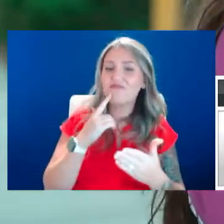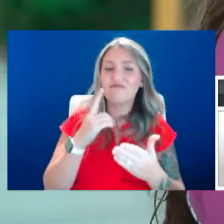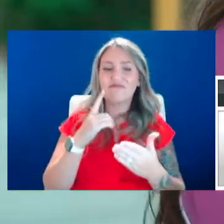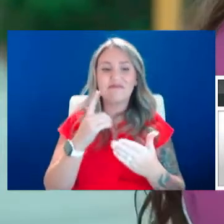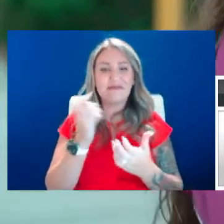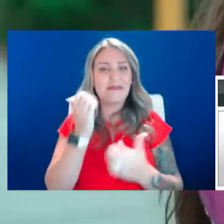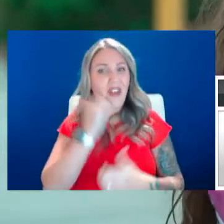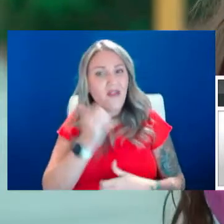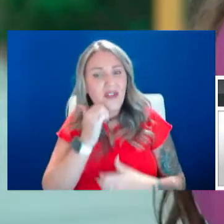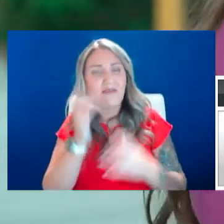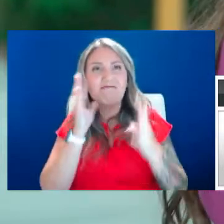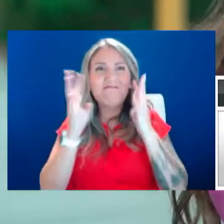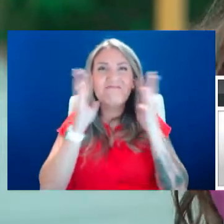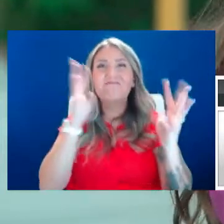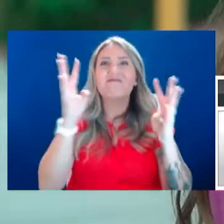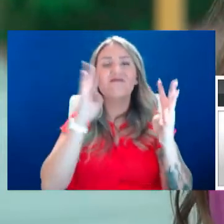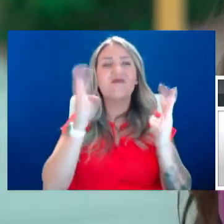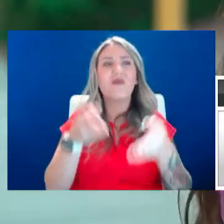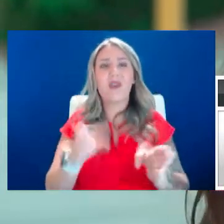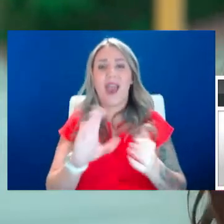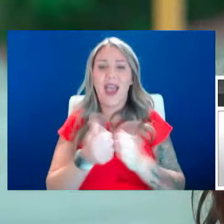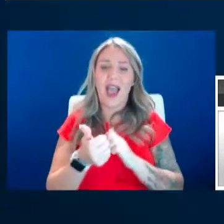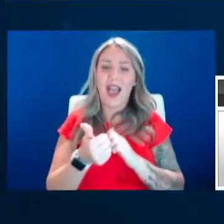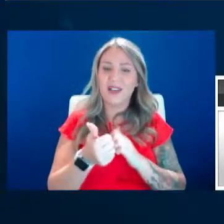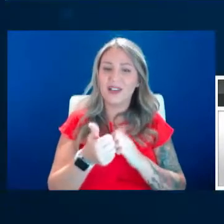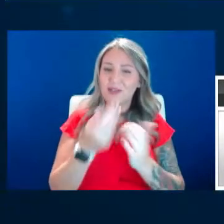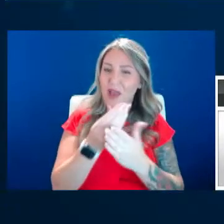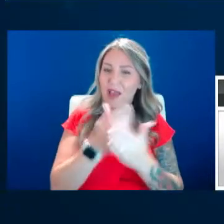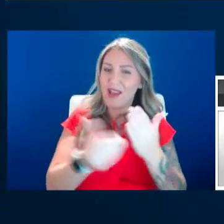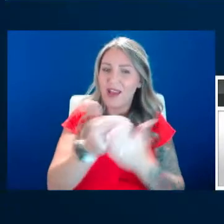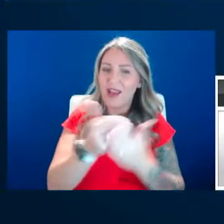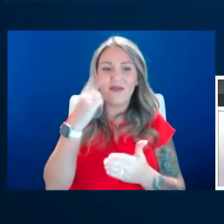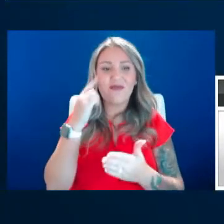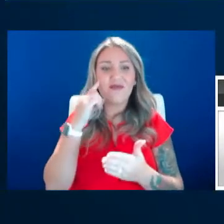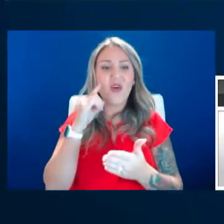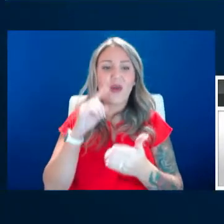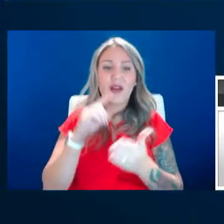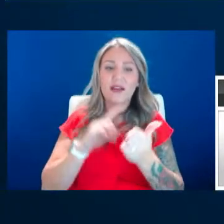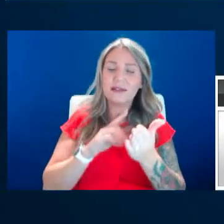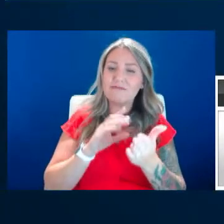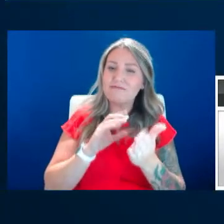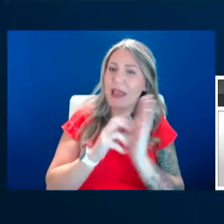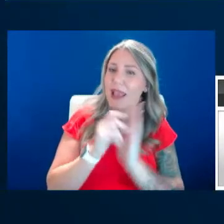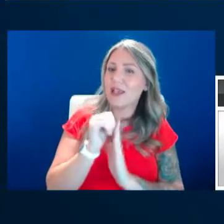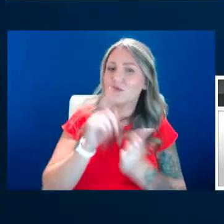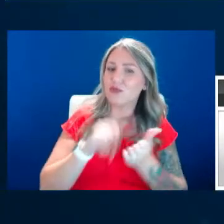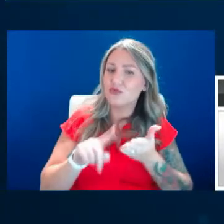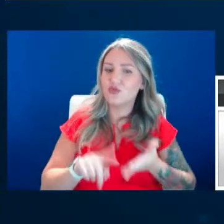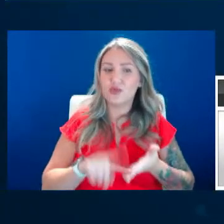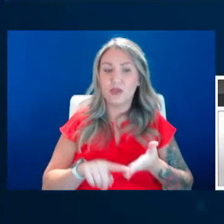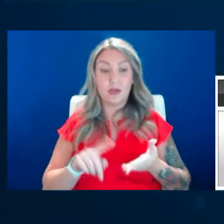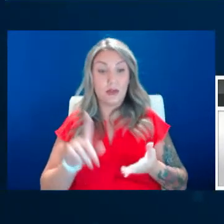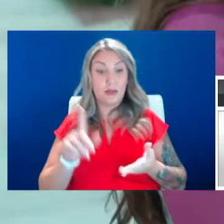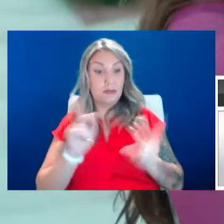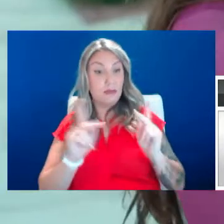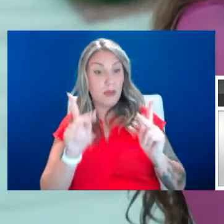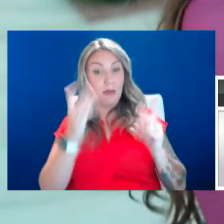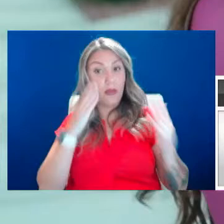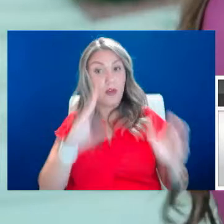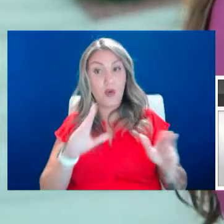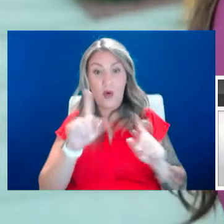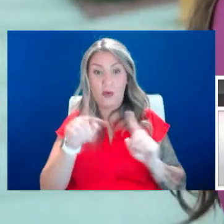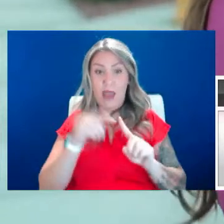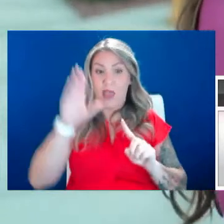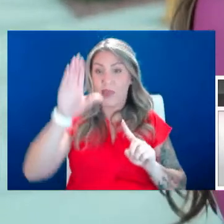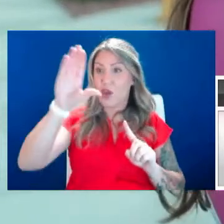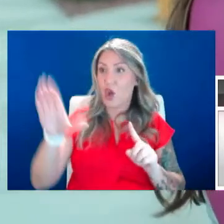creative ways to raise more money for cancer research. Well, for those who don't know anything about Coast to Coast and this ride and what it's